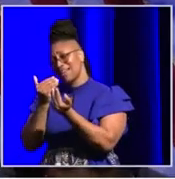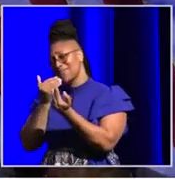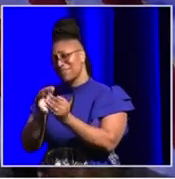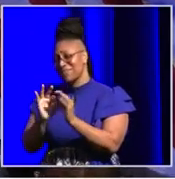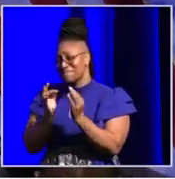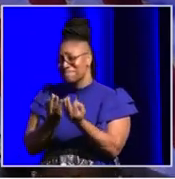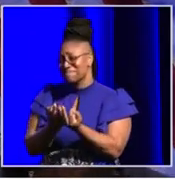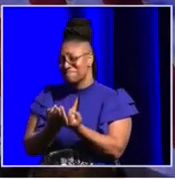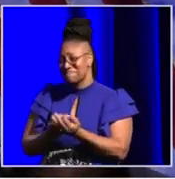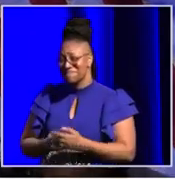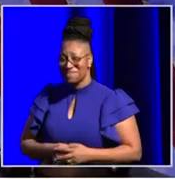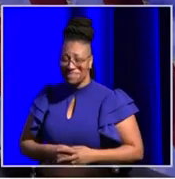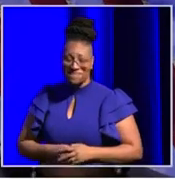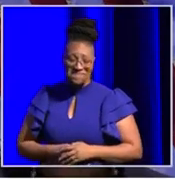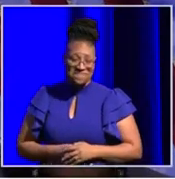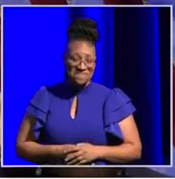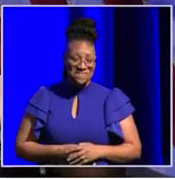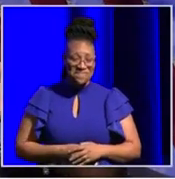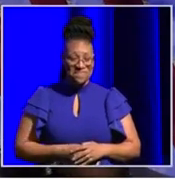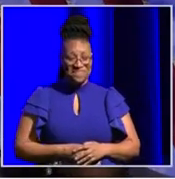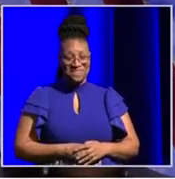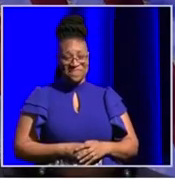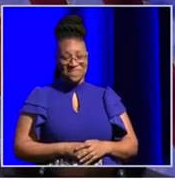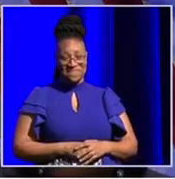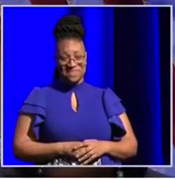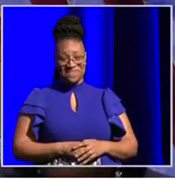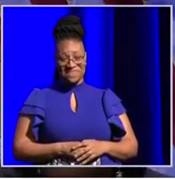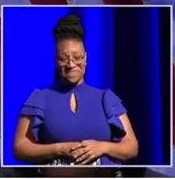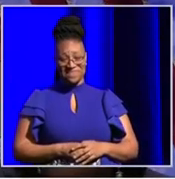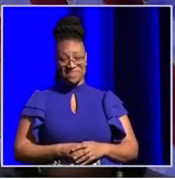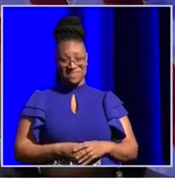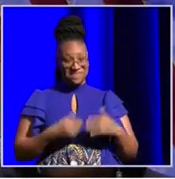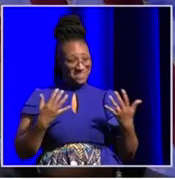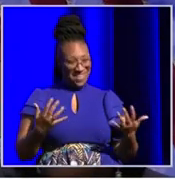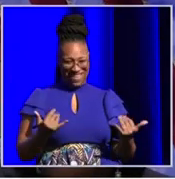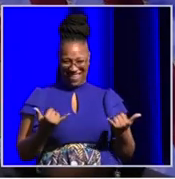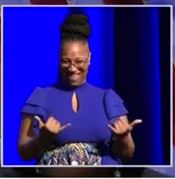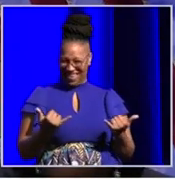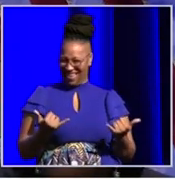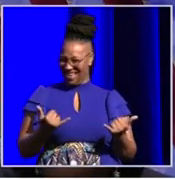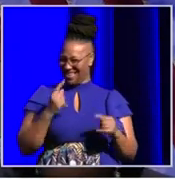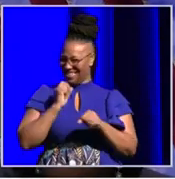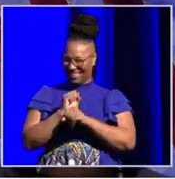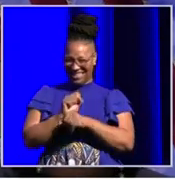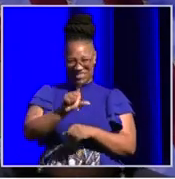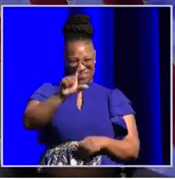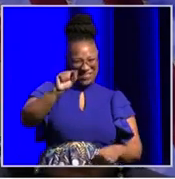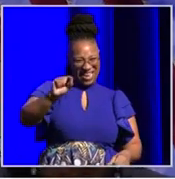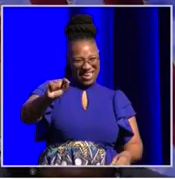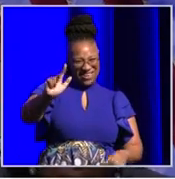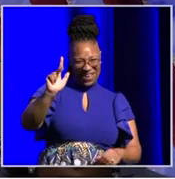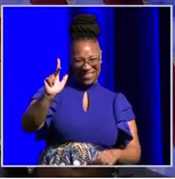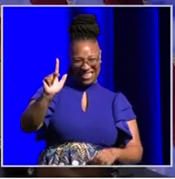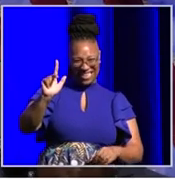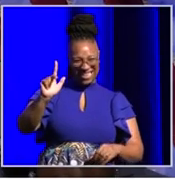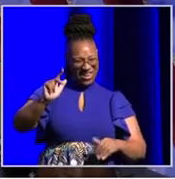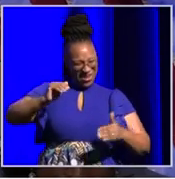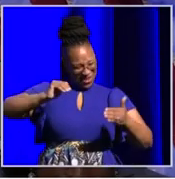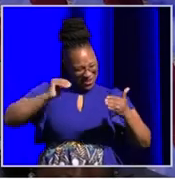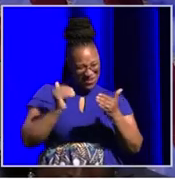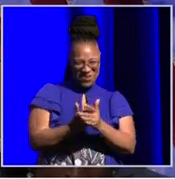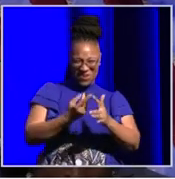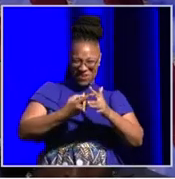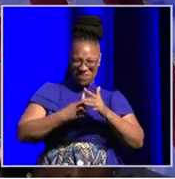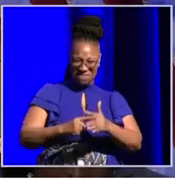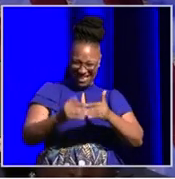Today marks a new beginning, not just a new year with new resolutions or a new term of office with new colleagues at our side, but a time when we